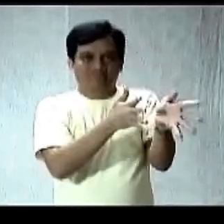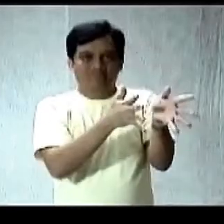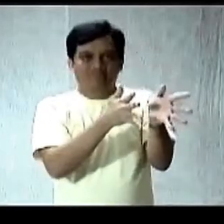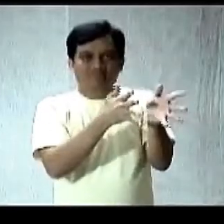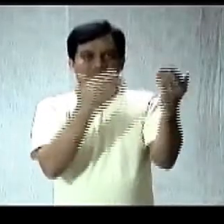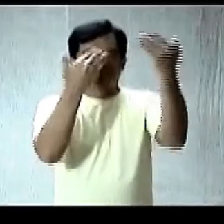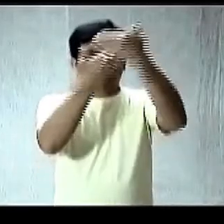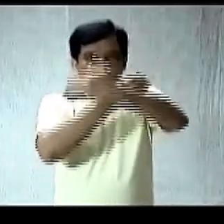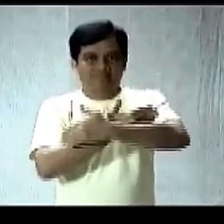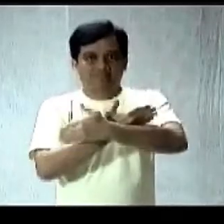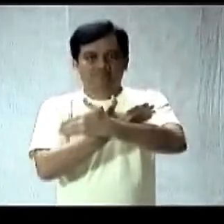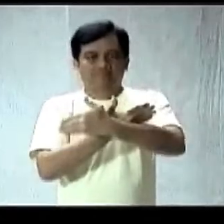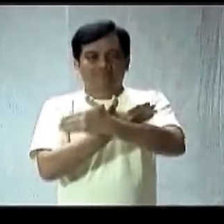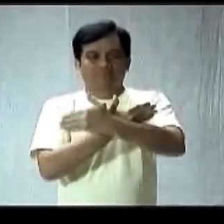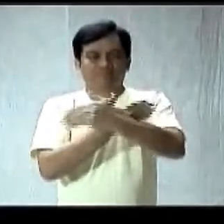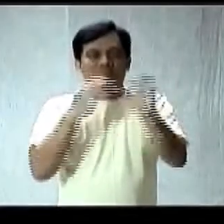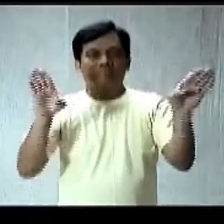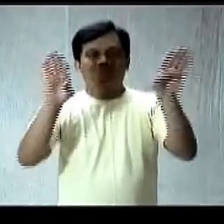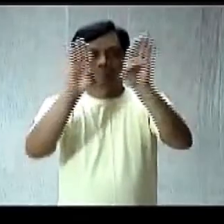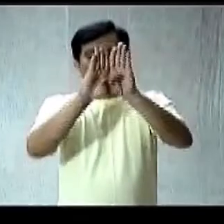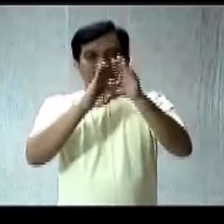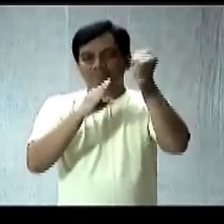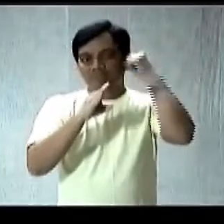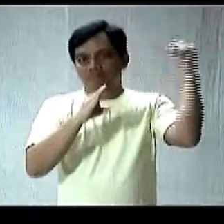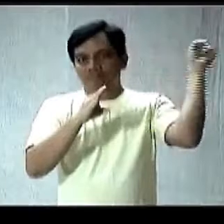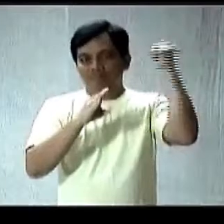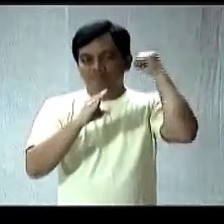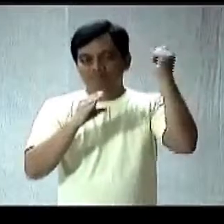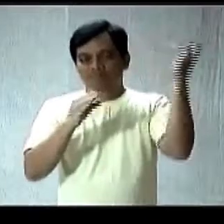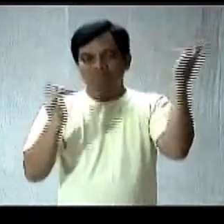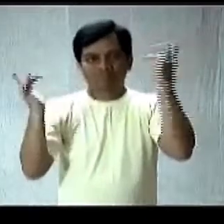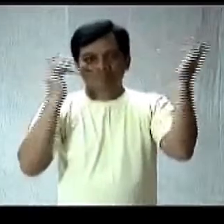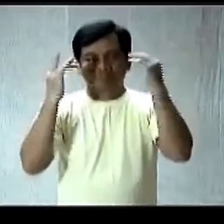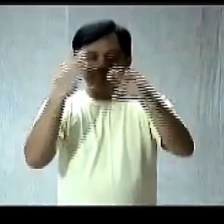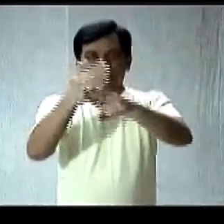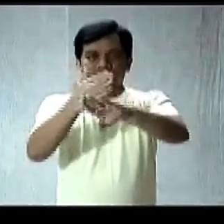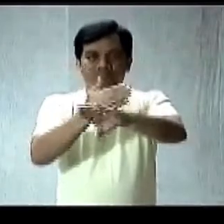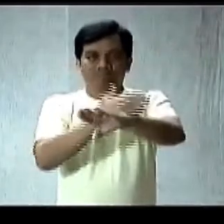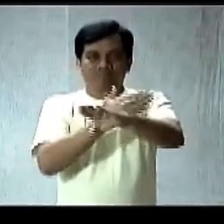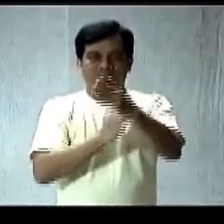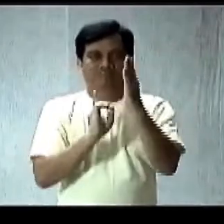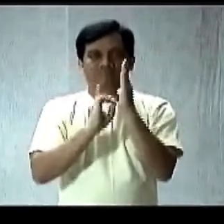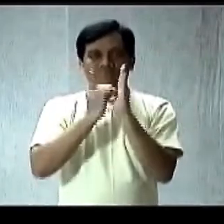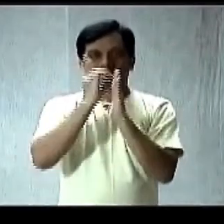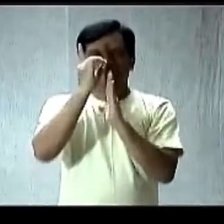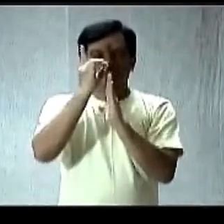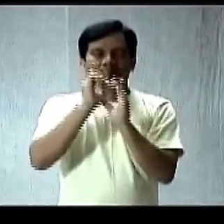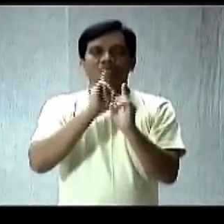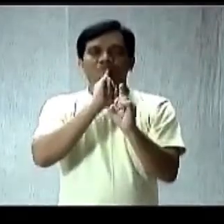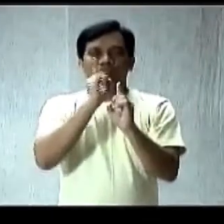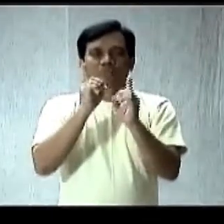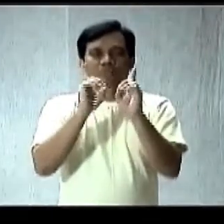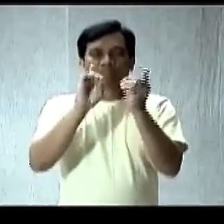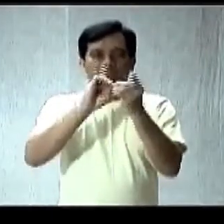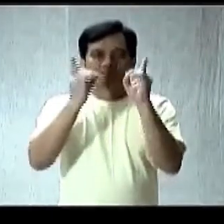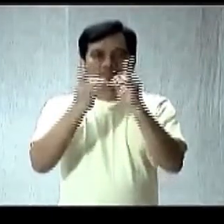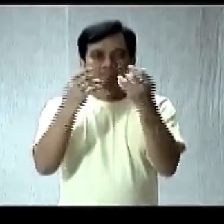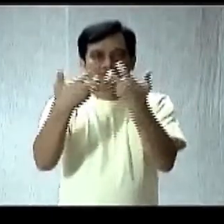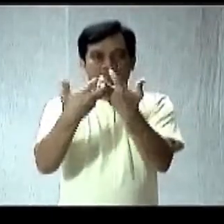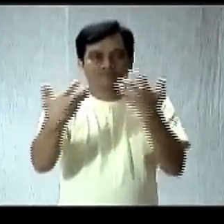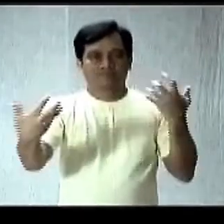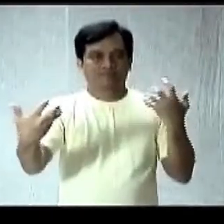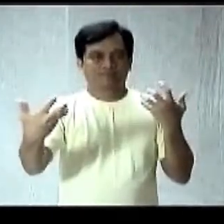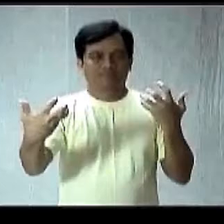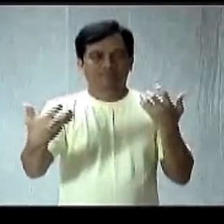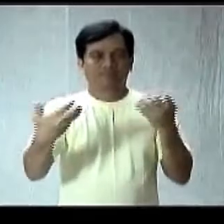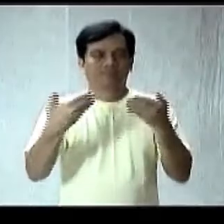left in the dark, shut off the resounding noises of progress and development, the digital